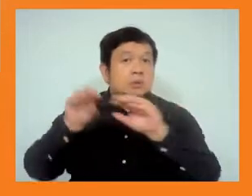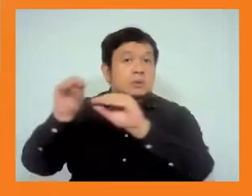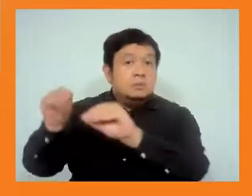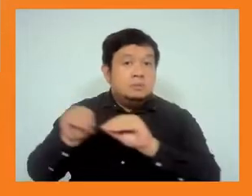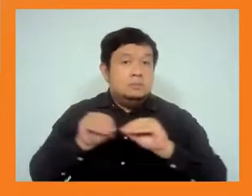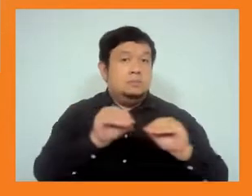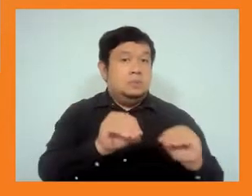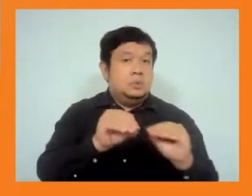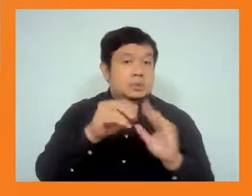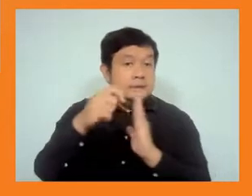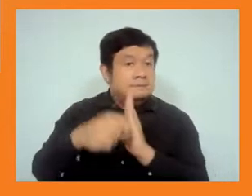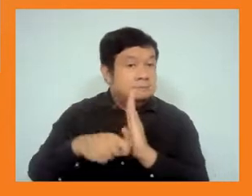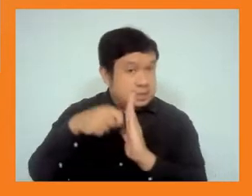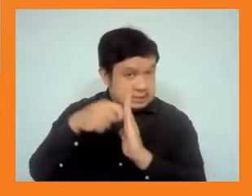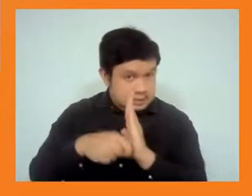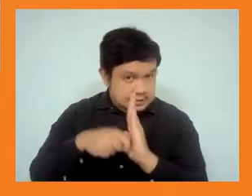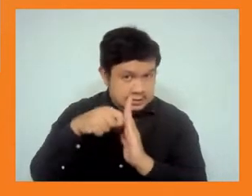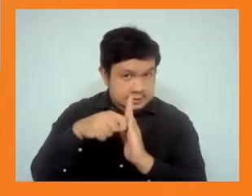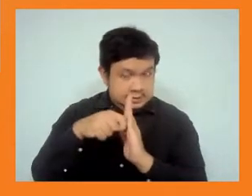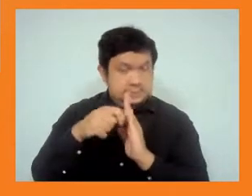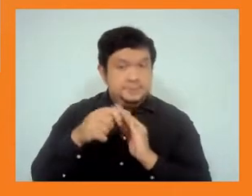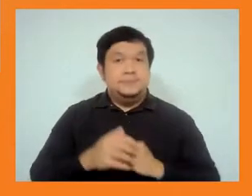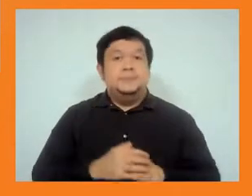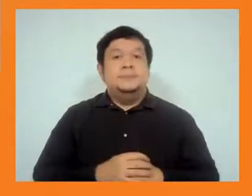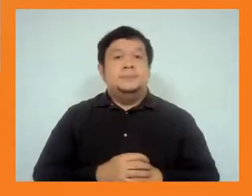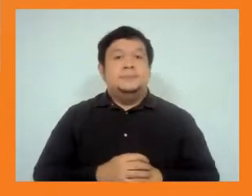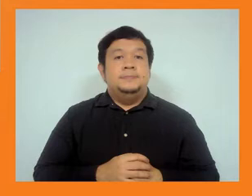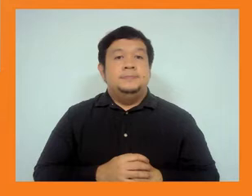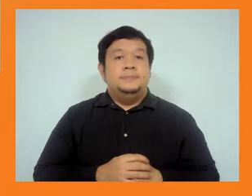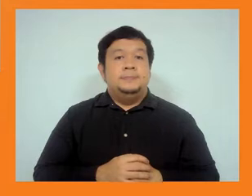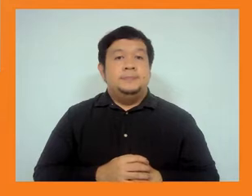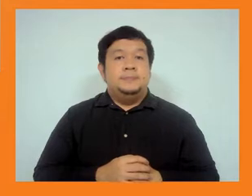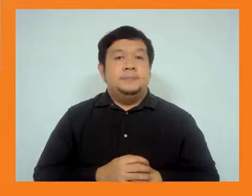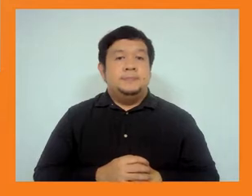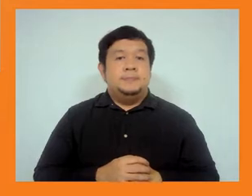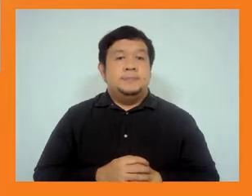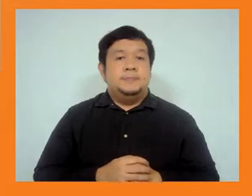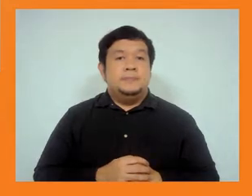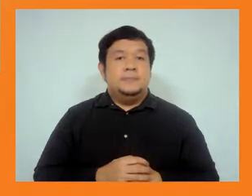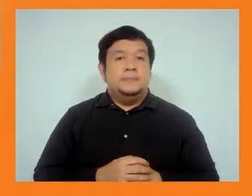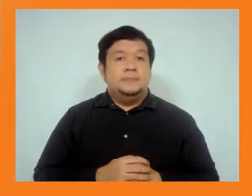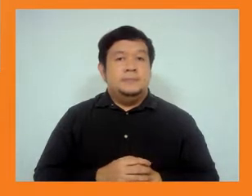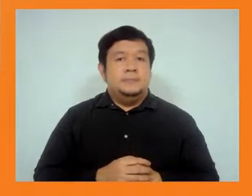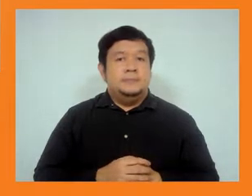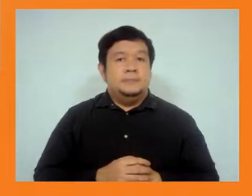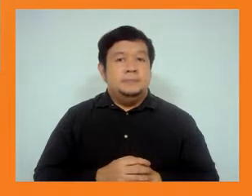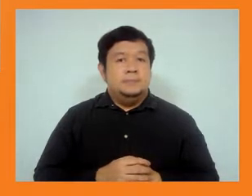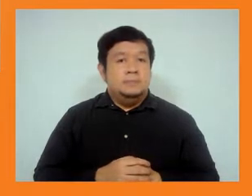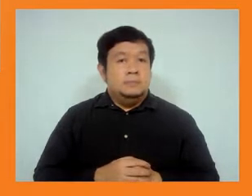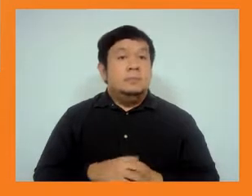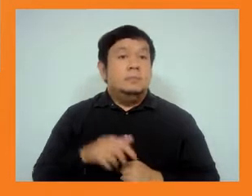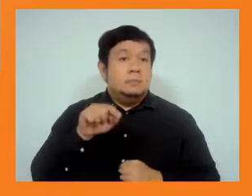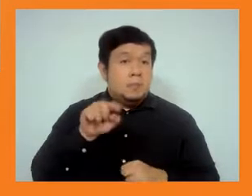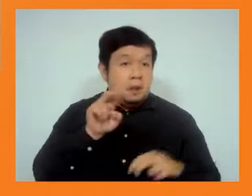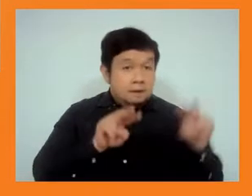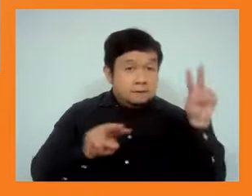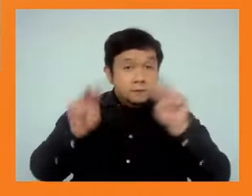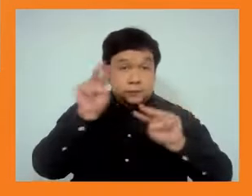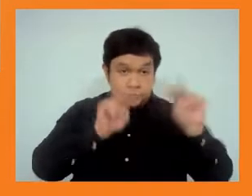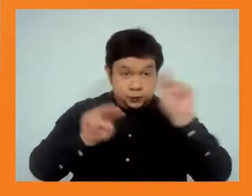In particular, and I think these are worth highlighting, they pointed out the lack of